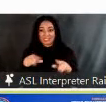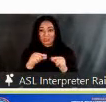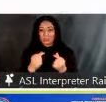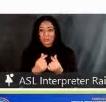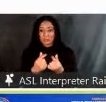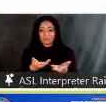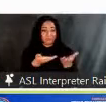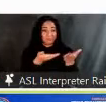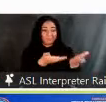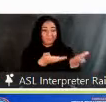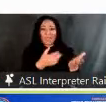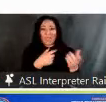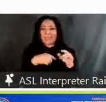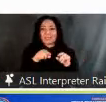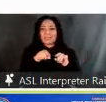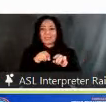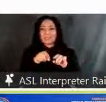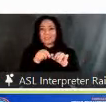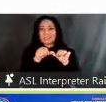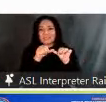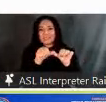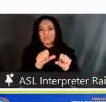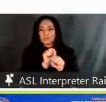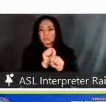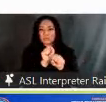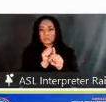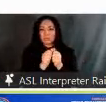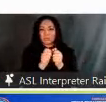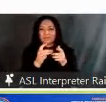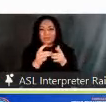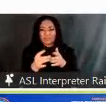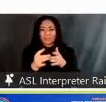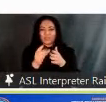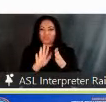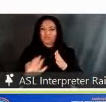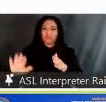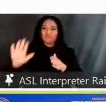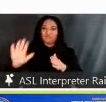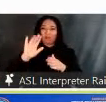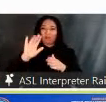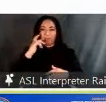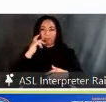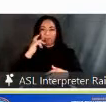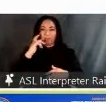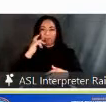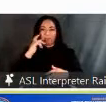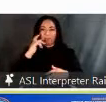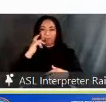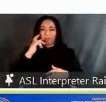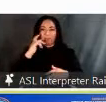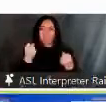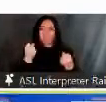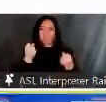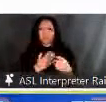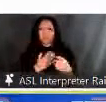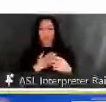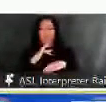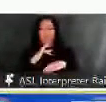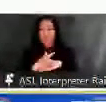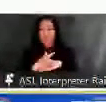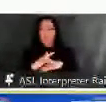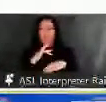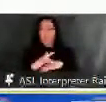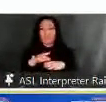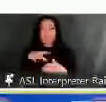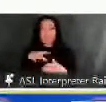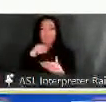to work with leaders across California's educational landscape to strengthen our early learning system for